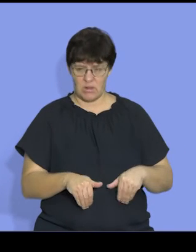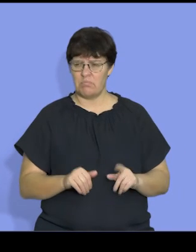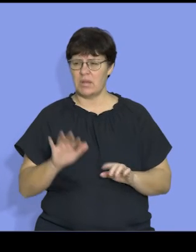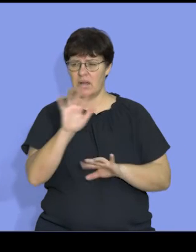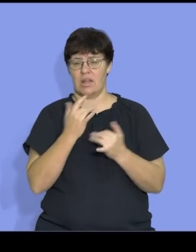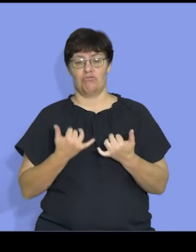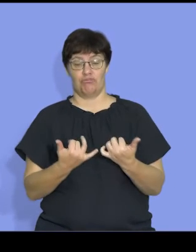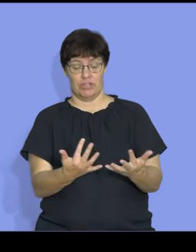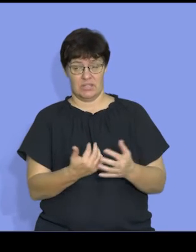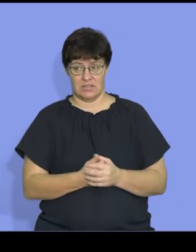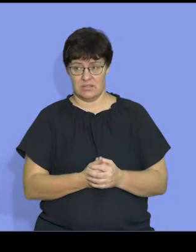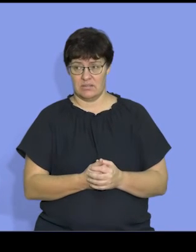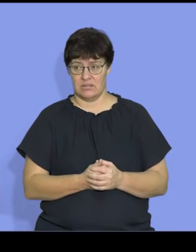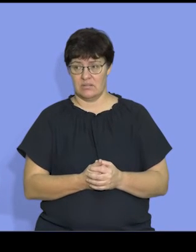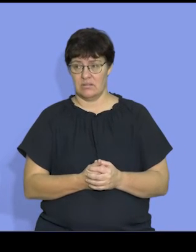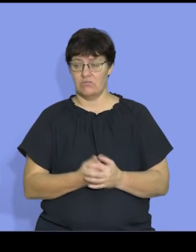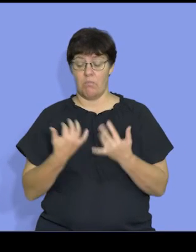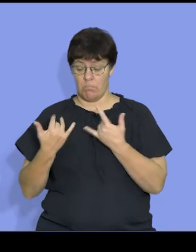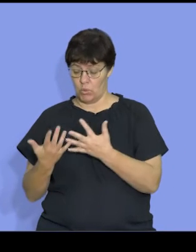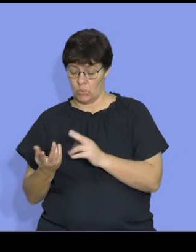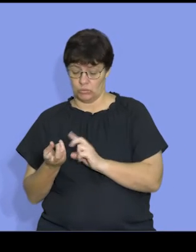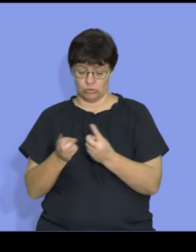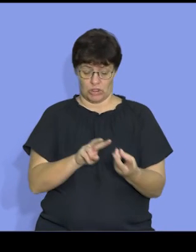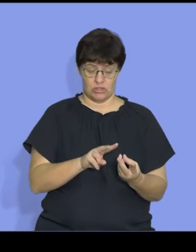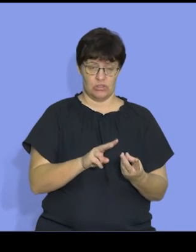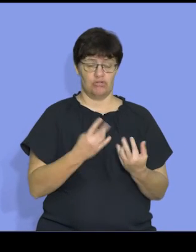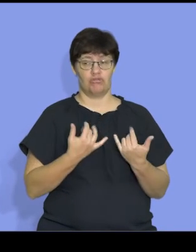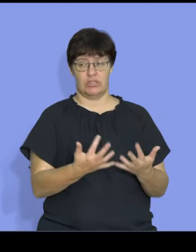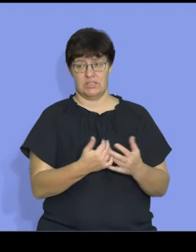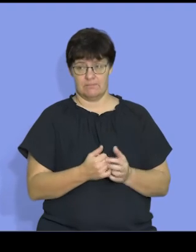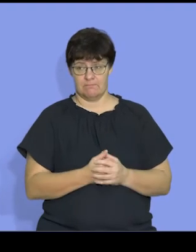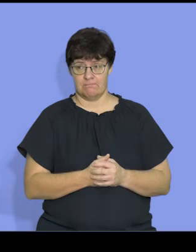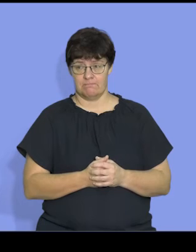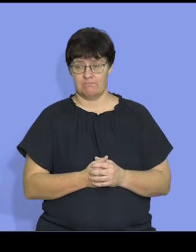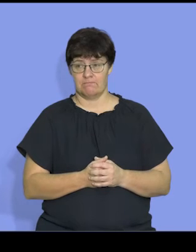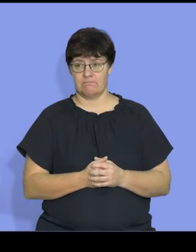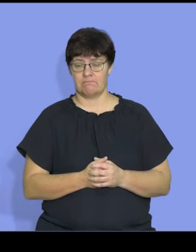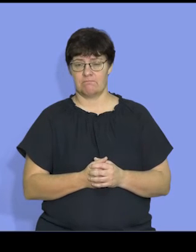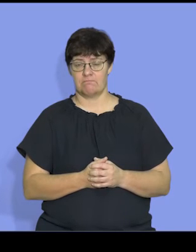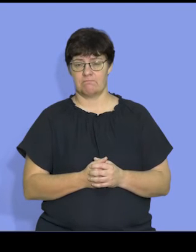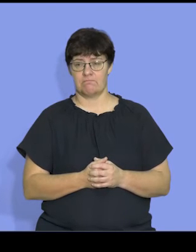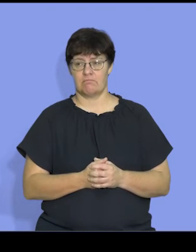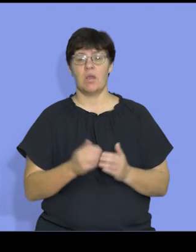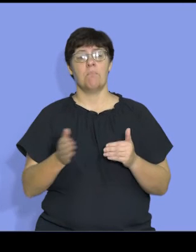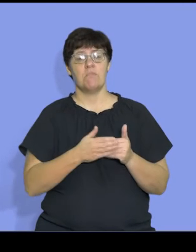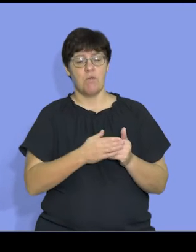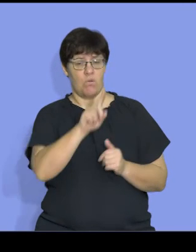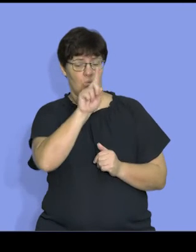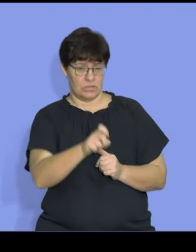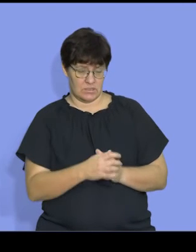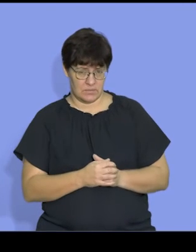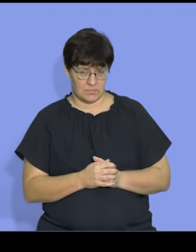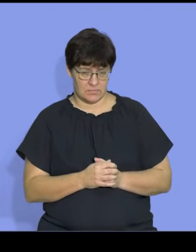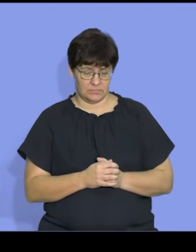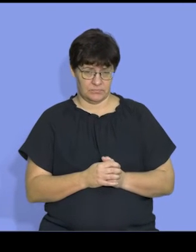green. So it's from blue to green. That's how we arrived at that, right? And then the question goes further and says,